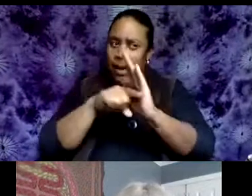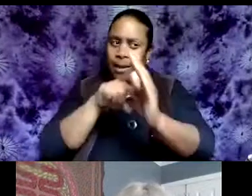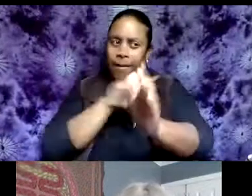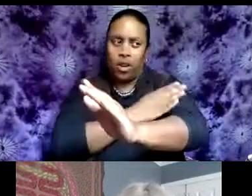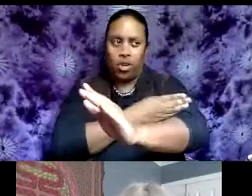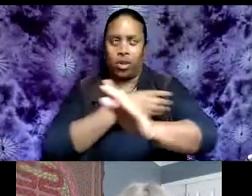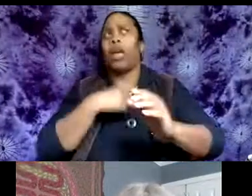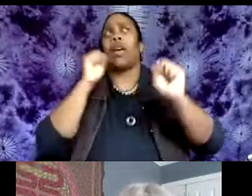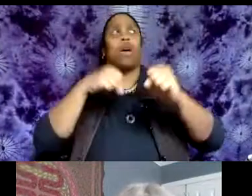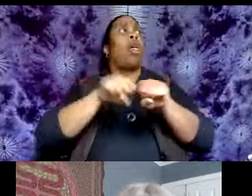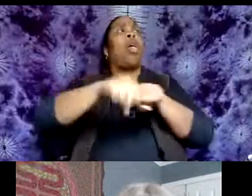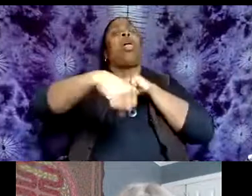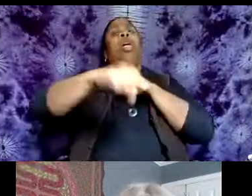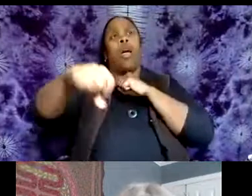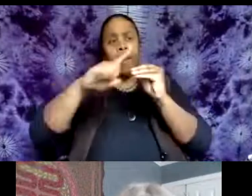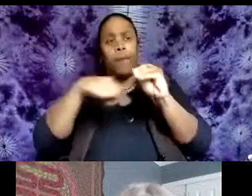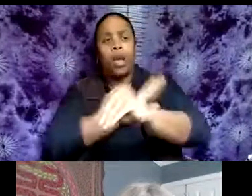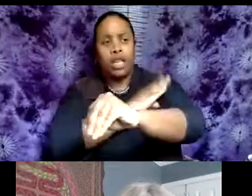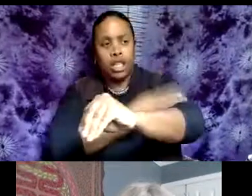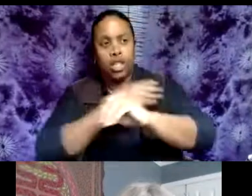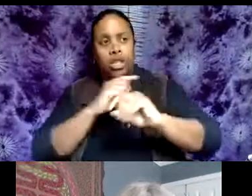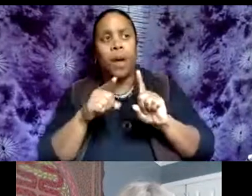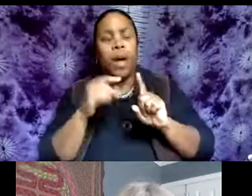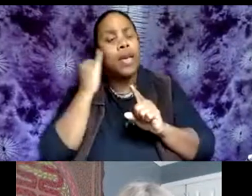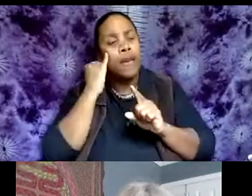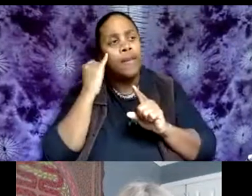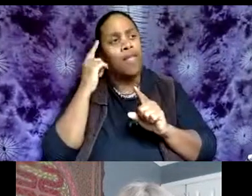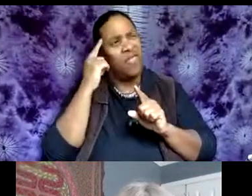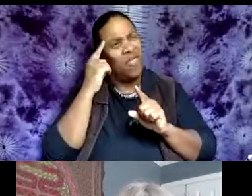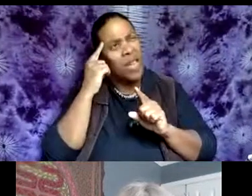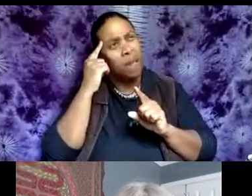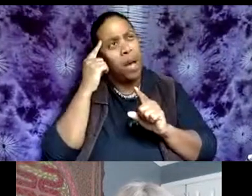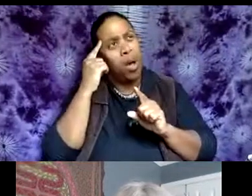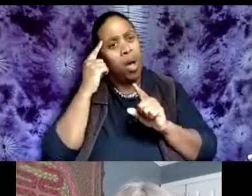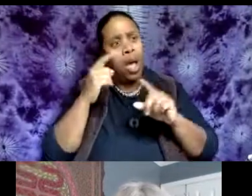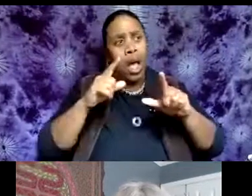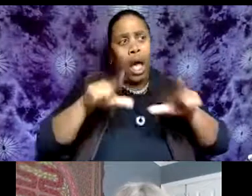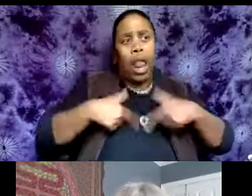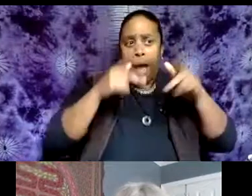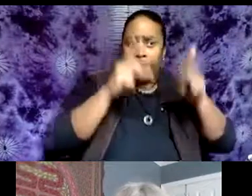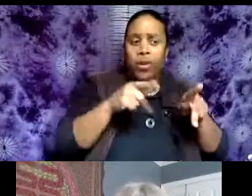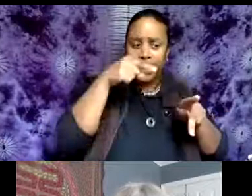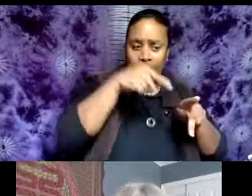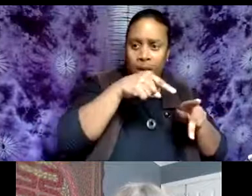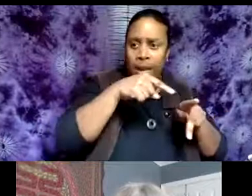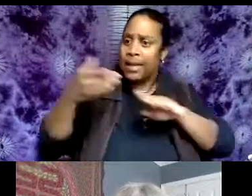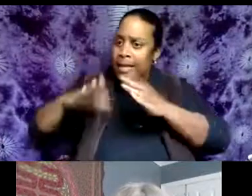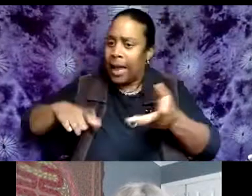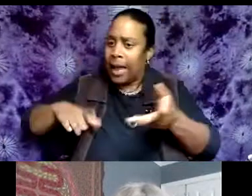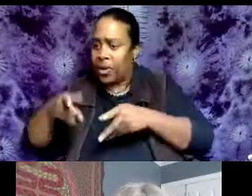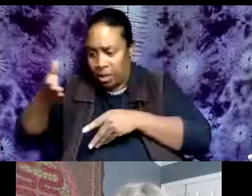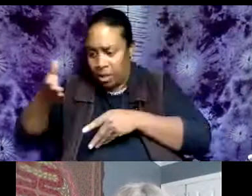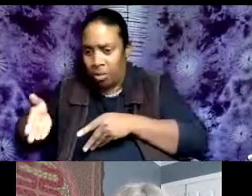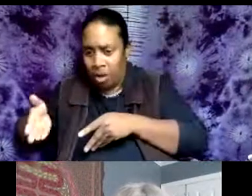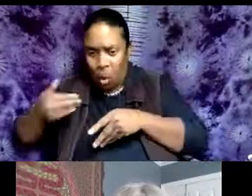but basically, if you think about the difference between an alive person and dead person, that the body, we still have a body, but